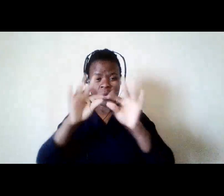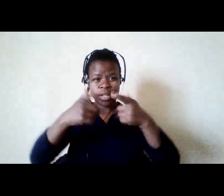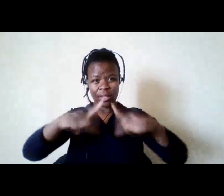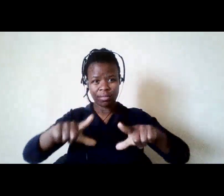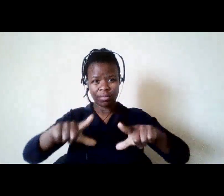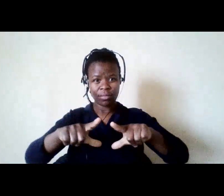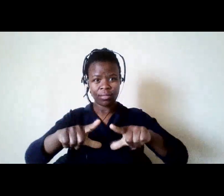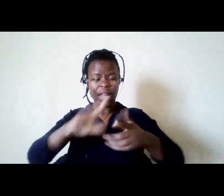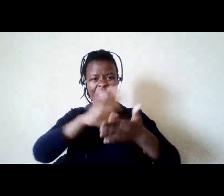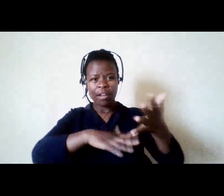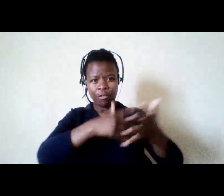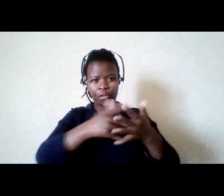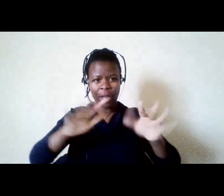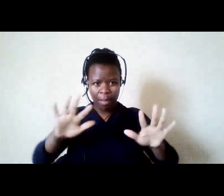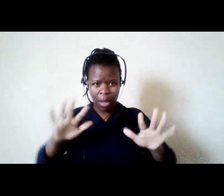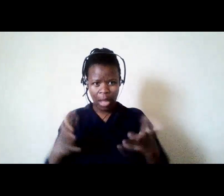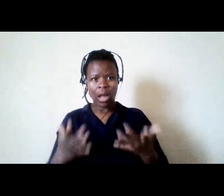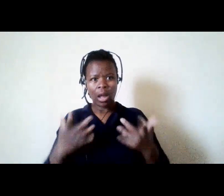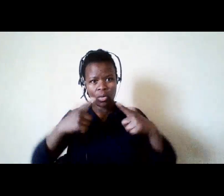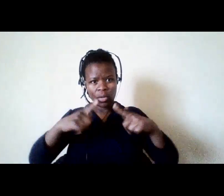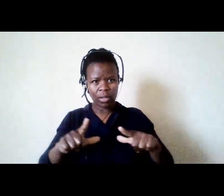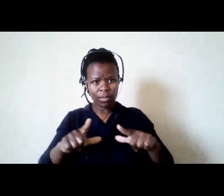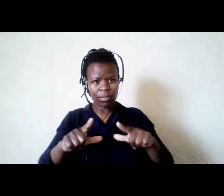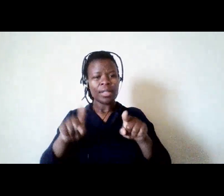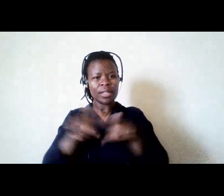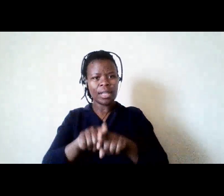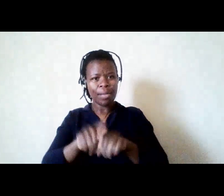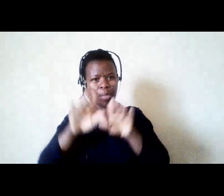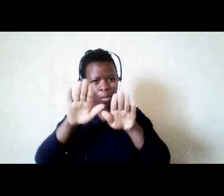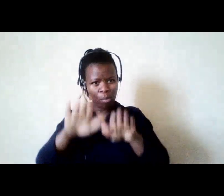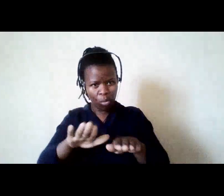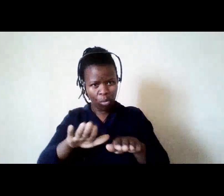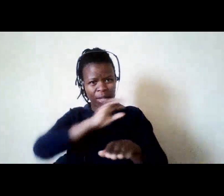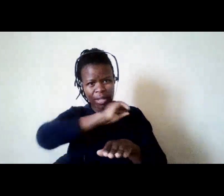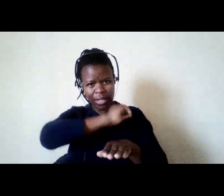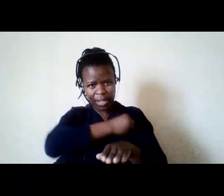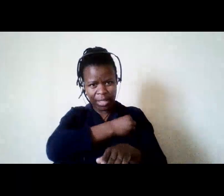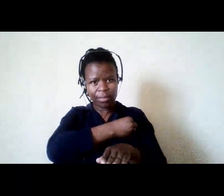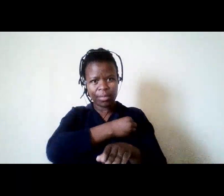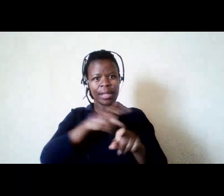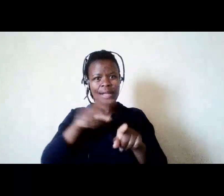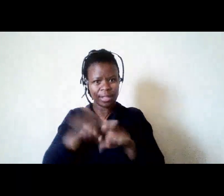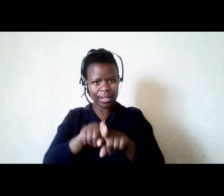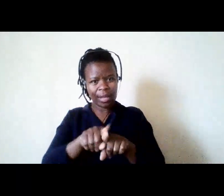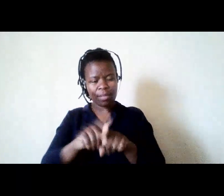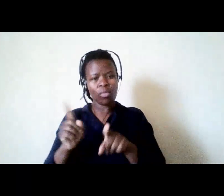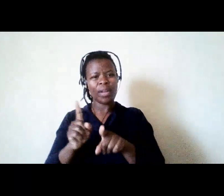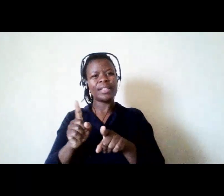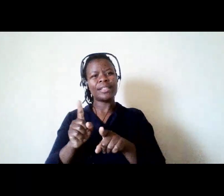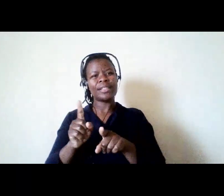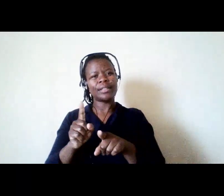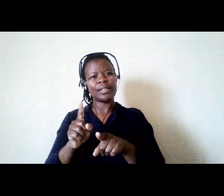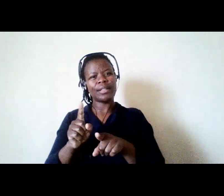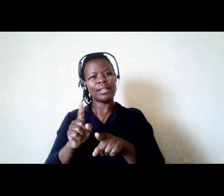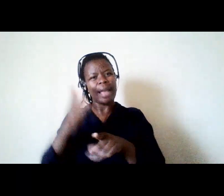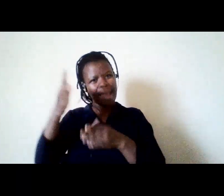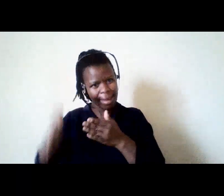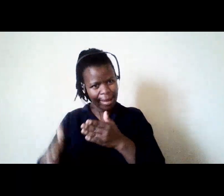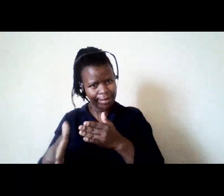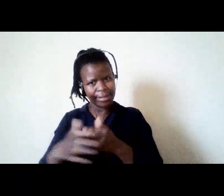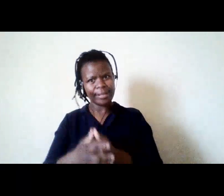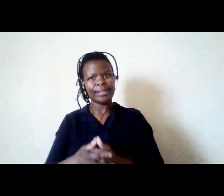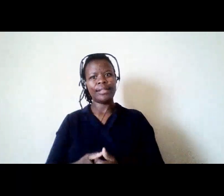also disabling. Always putting disability as the and. it has impact. So it's making